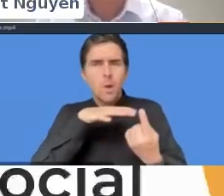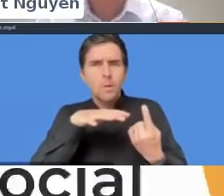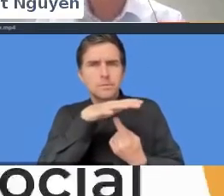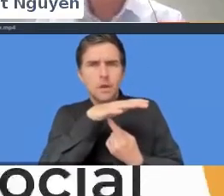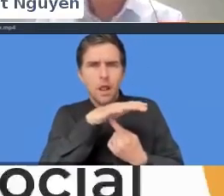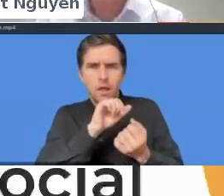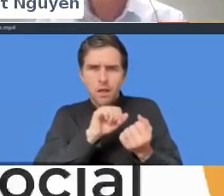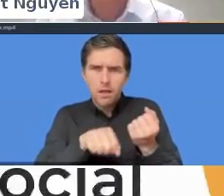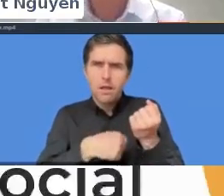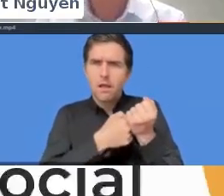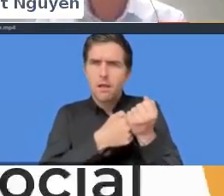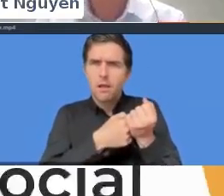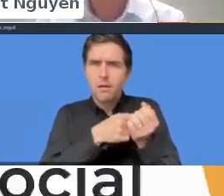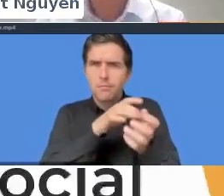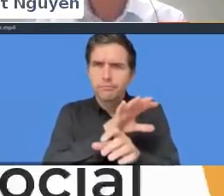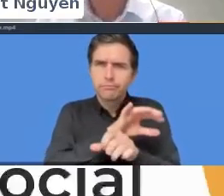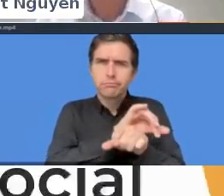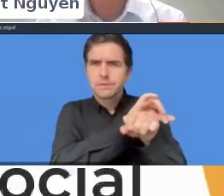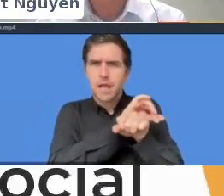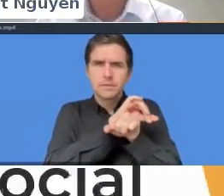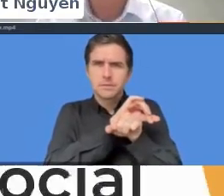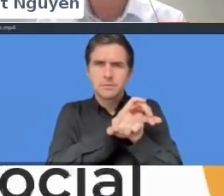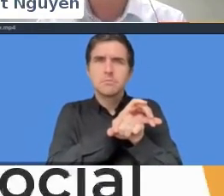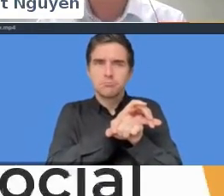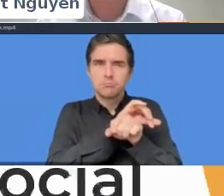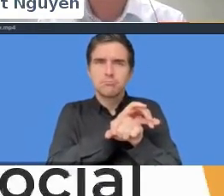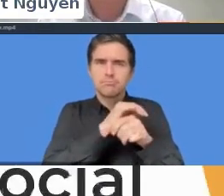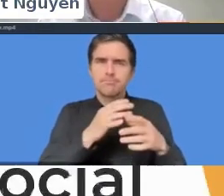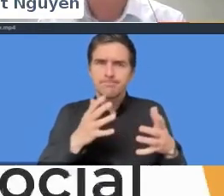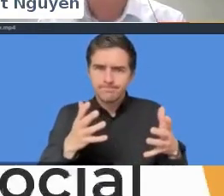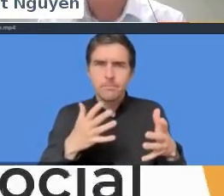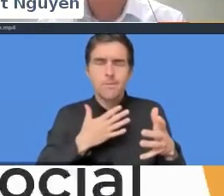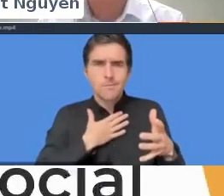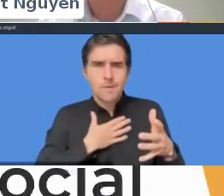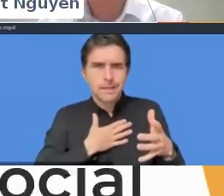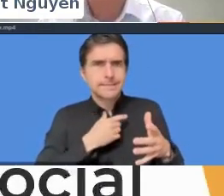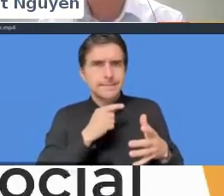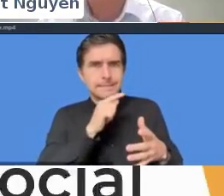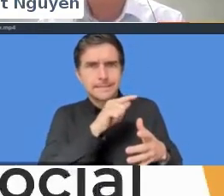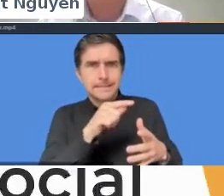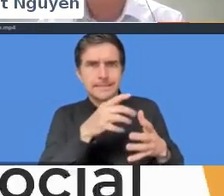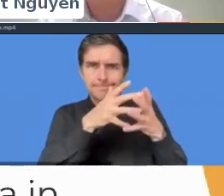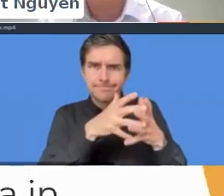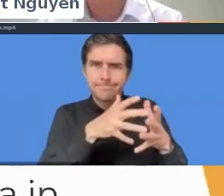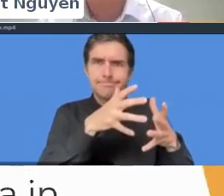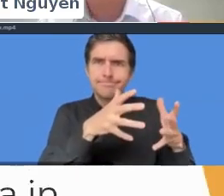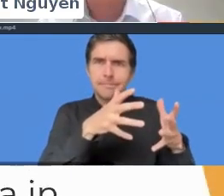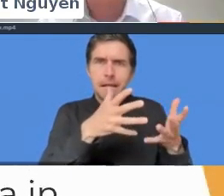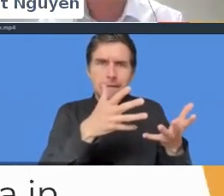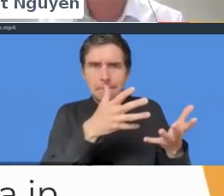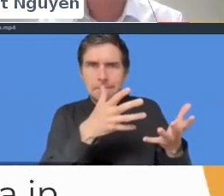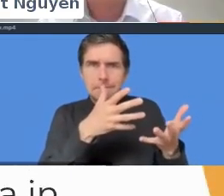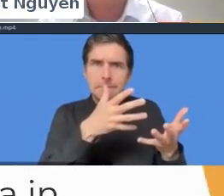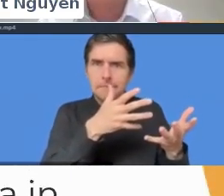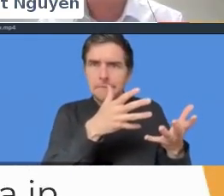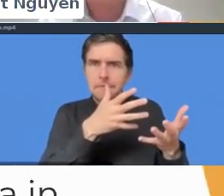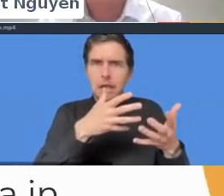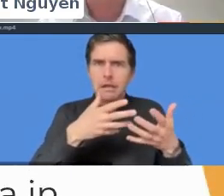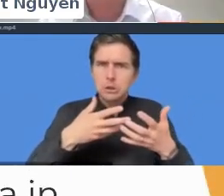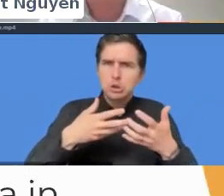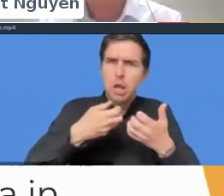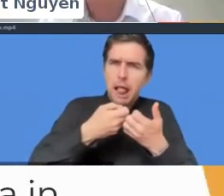In 2016, the International Labour Organization and the Irish Aid launched